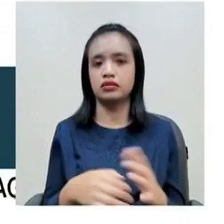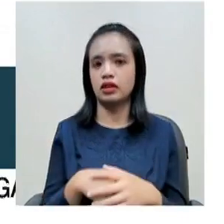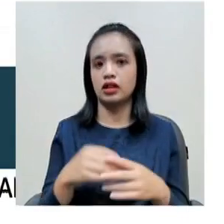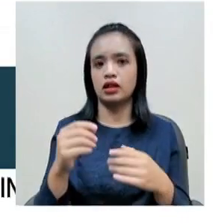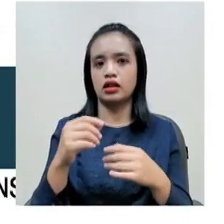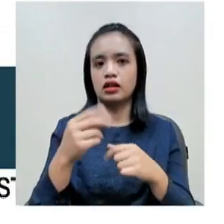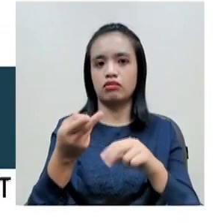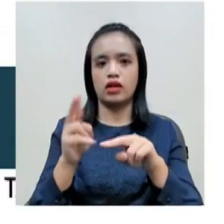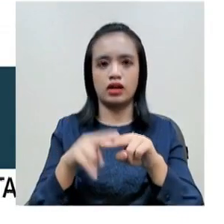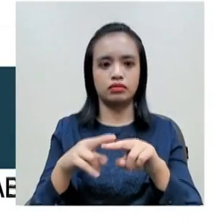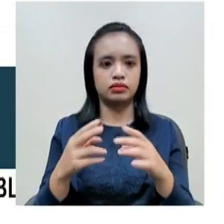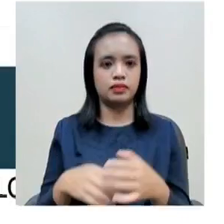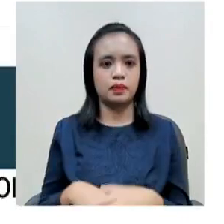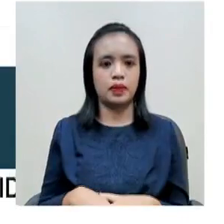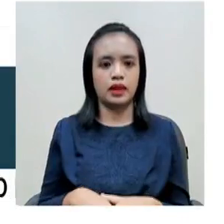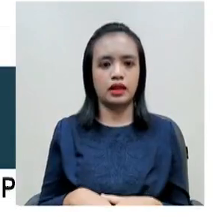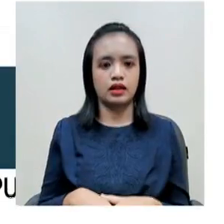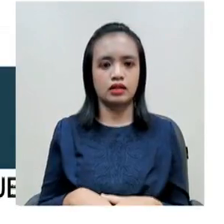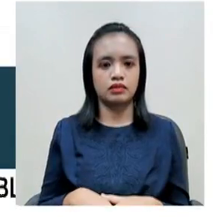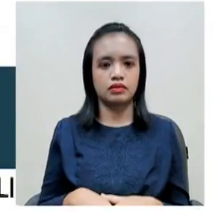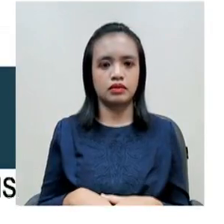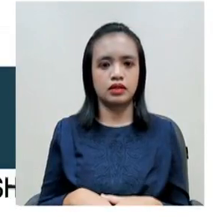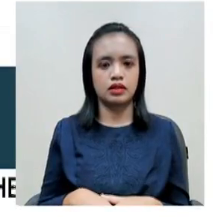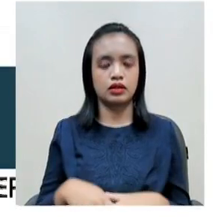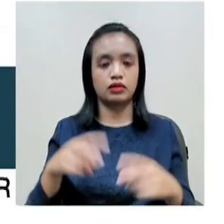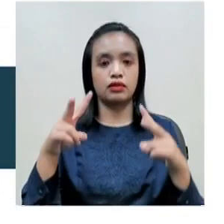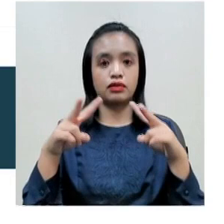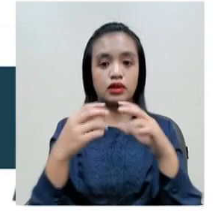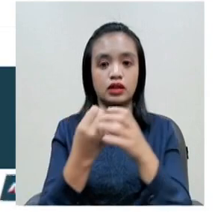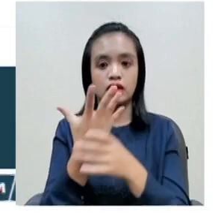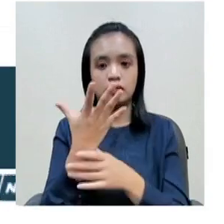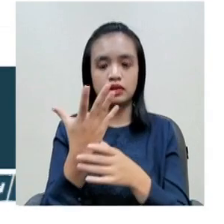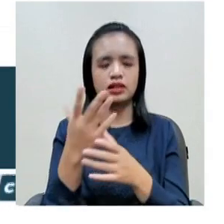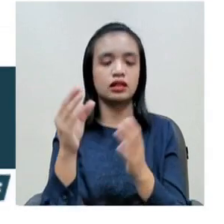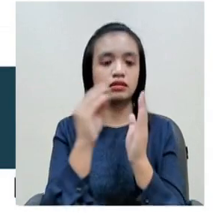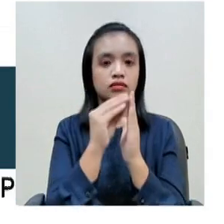parameters. The volcanic tremor that we have